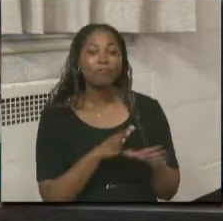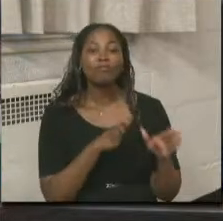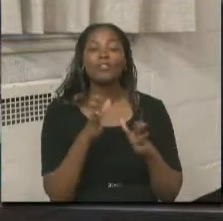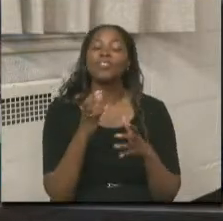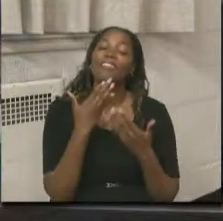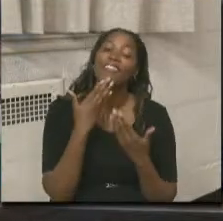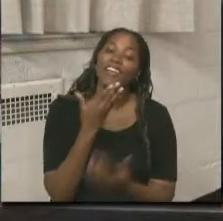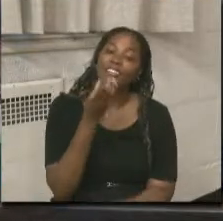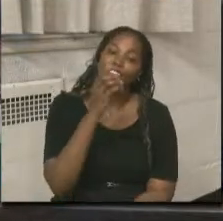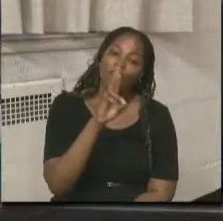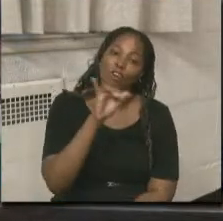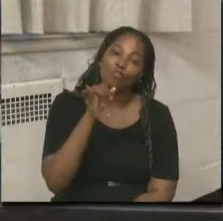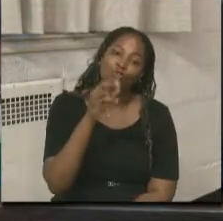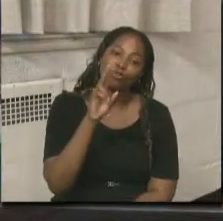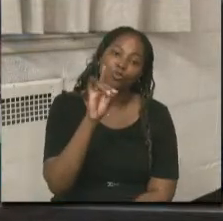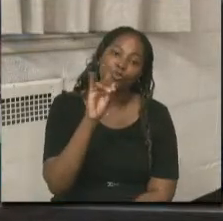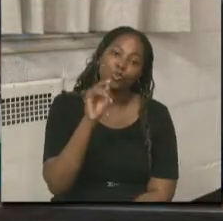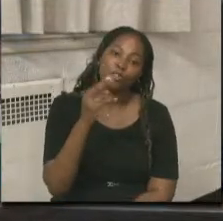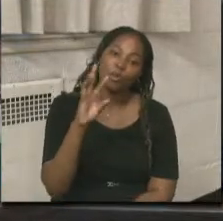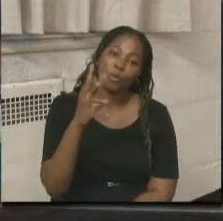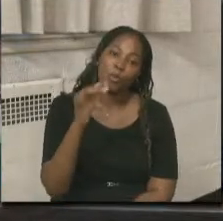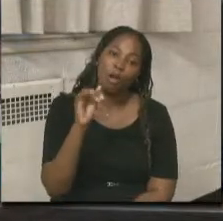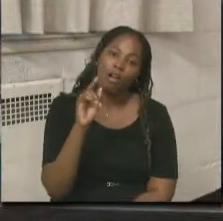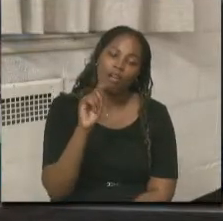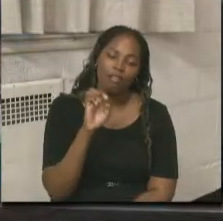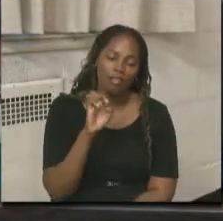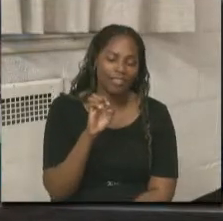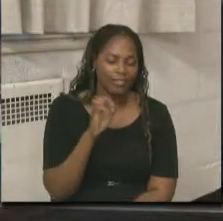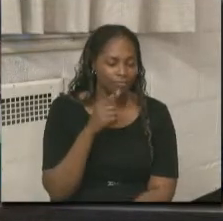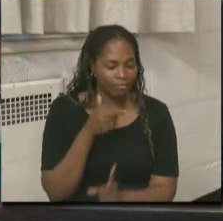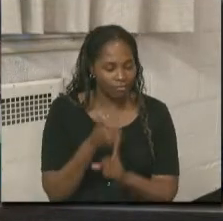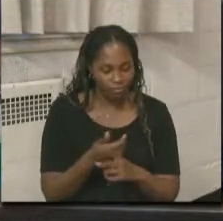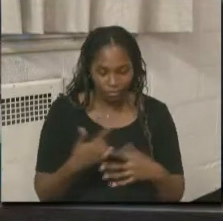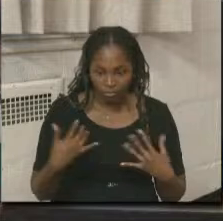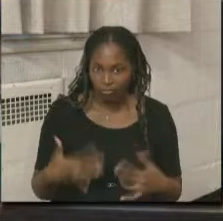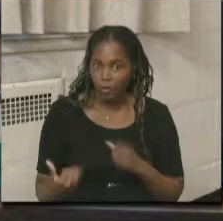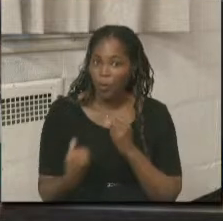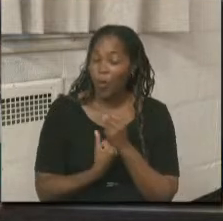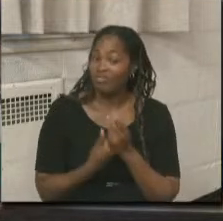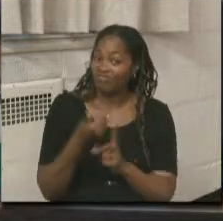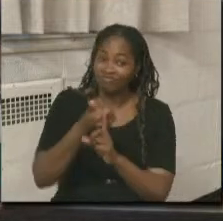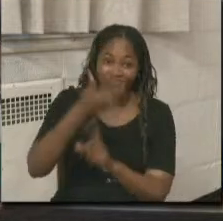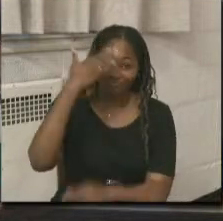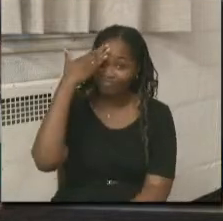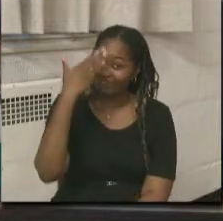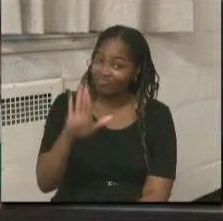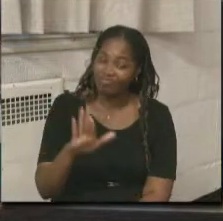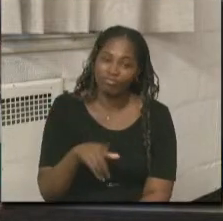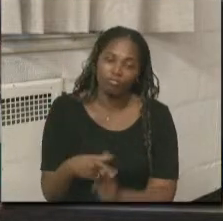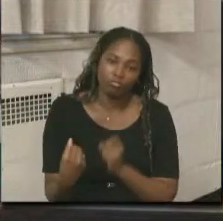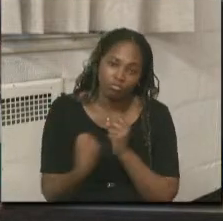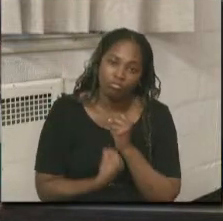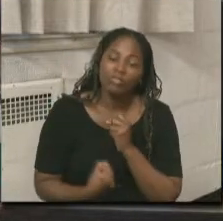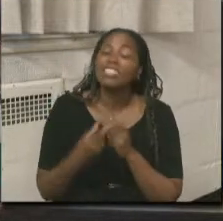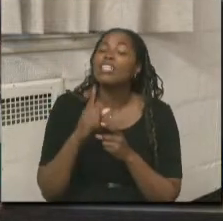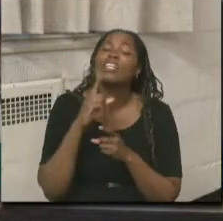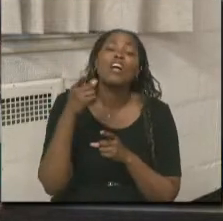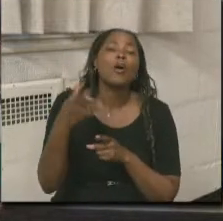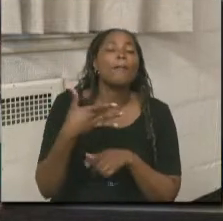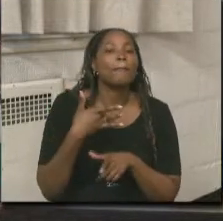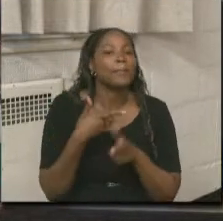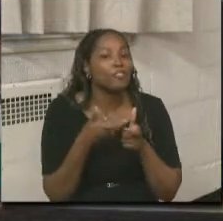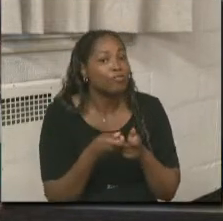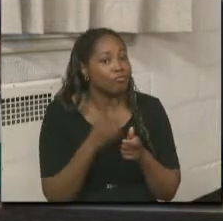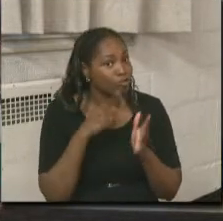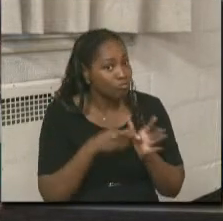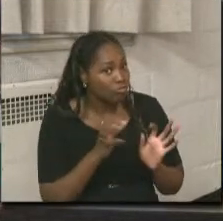White. You have definitely been a major support to me, more than you know, just in the times of checking in on me. It has